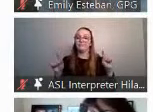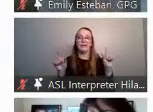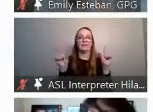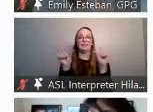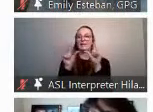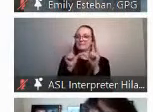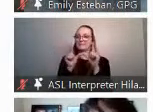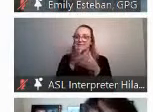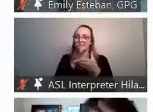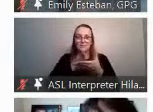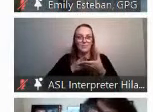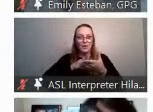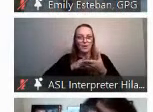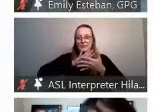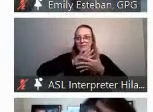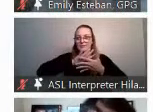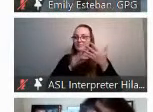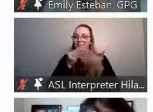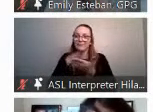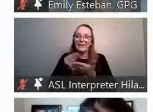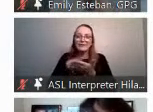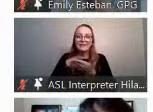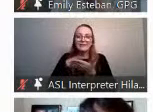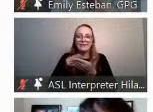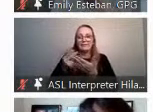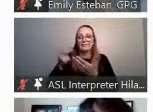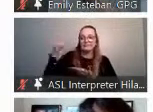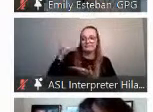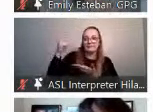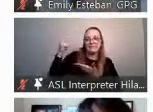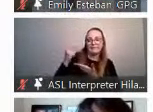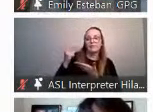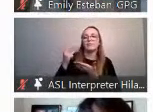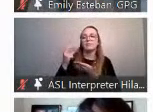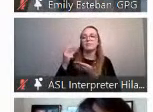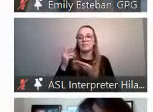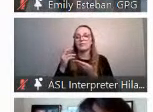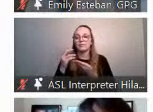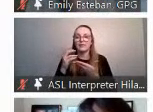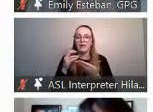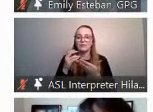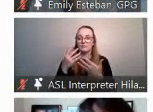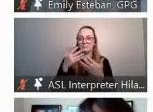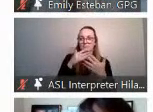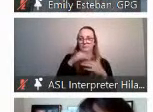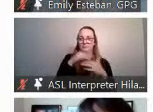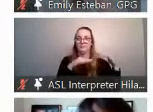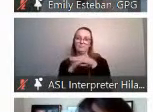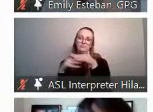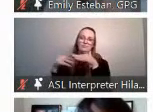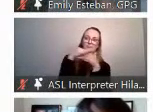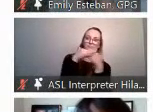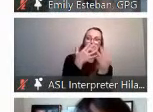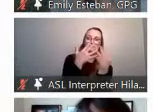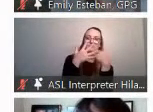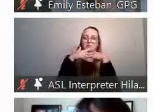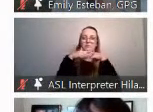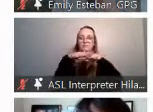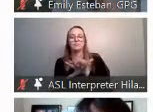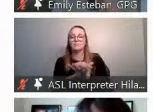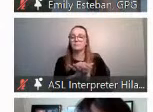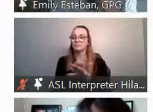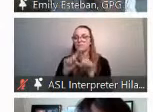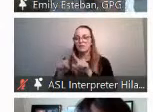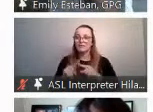components and funding components that kind of blend, braid, and layer to create all the options for families.